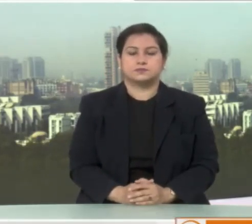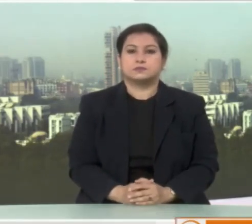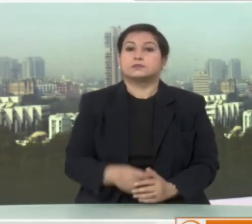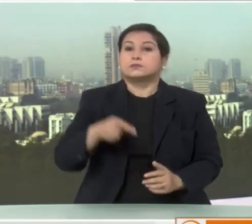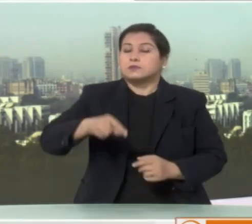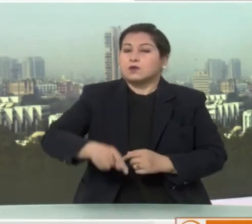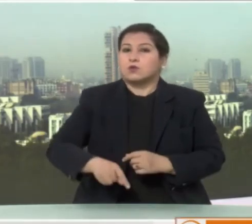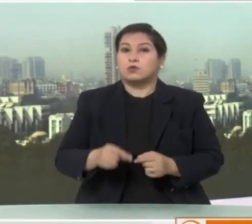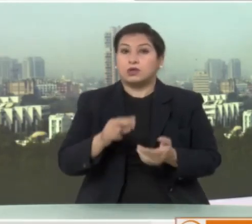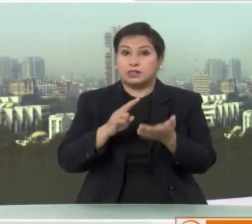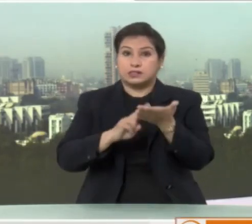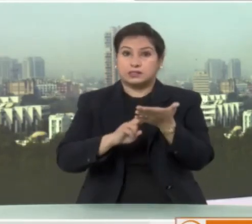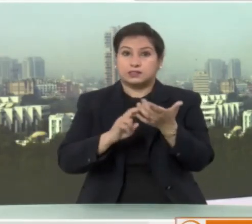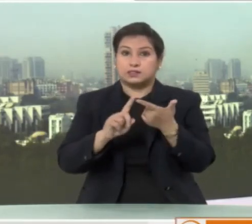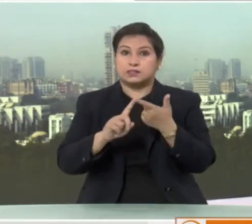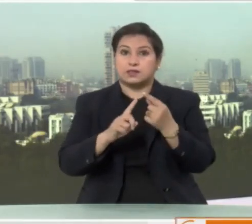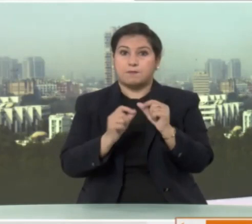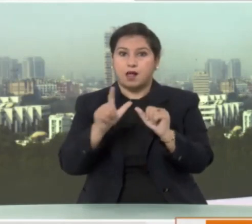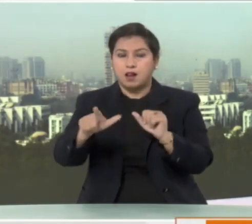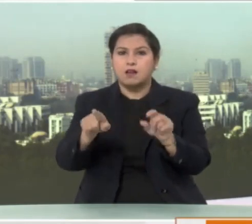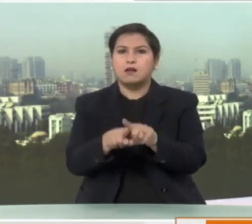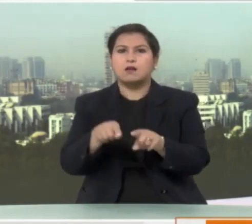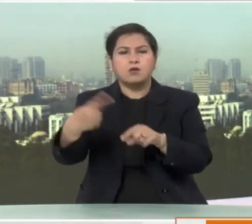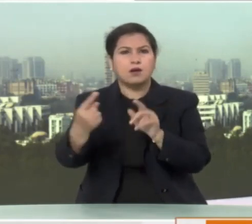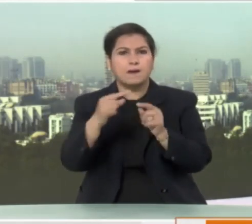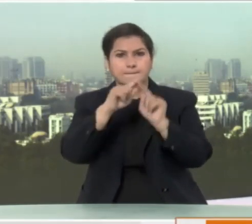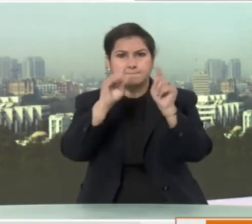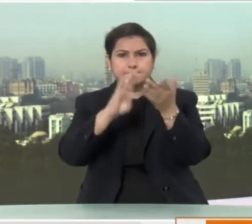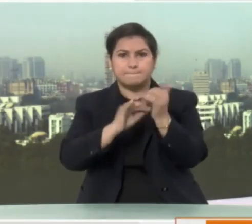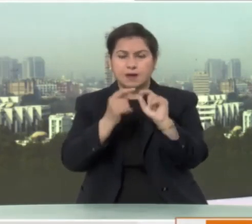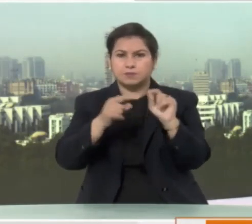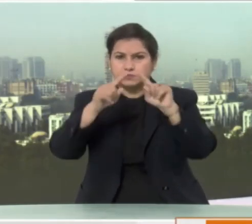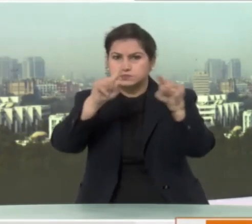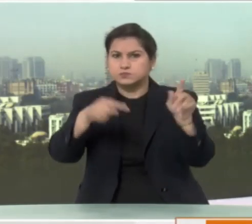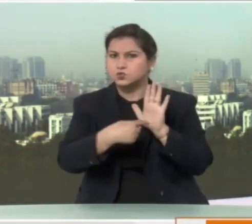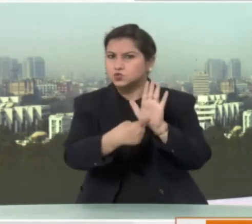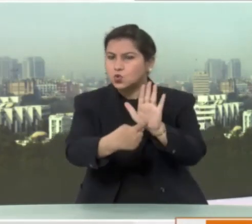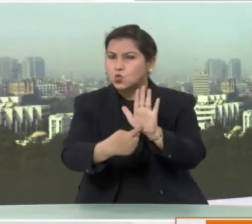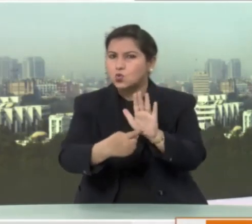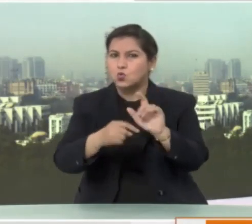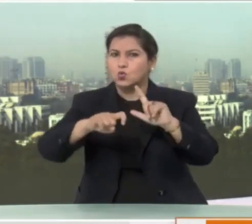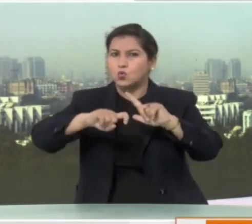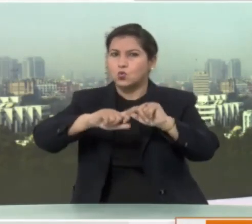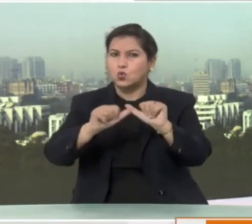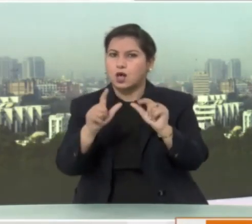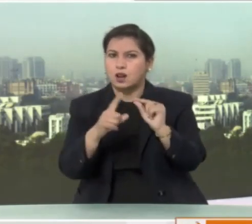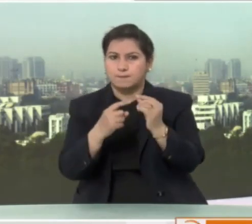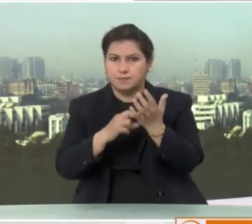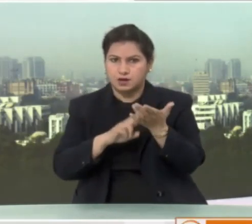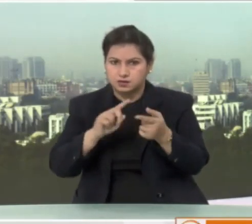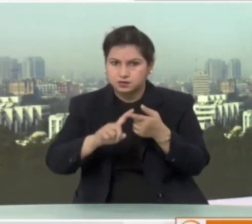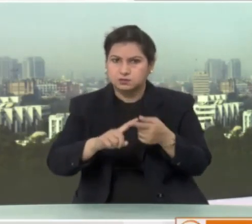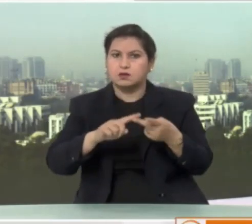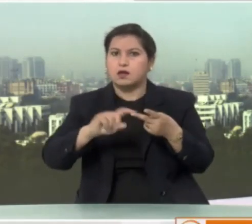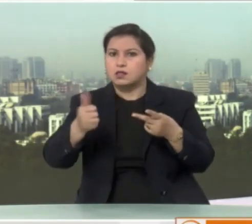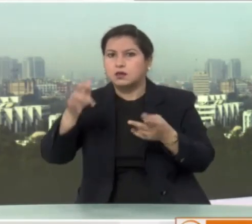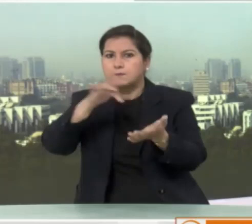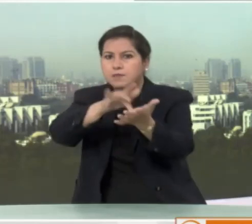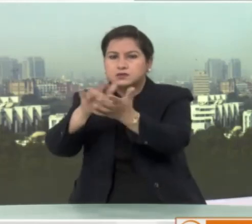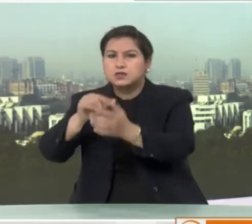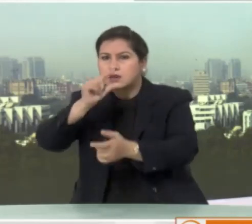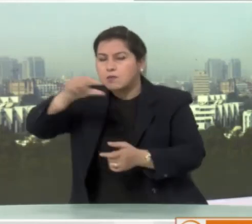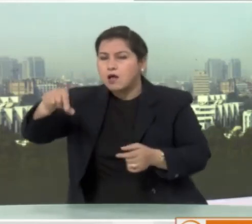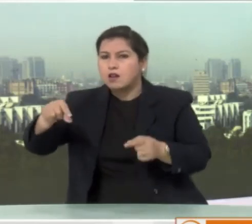Days after Nepal's cabinet endorsed a map showing Kalapani, Limpiadhura and Lipulekh areas as